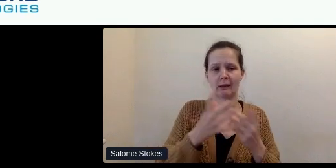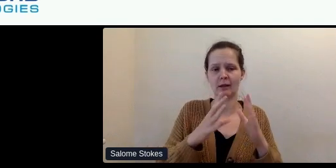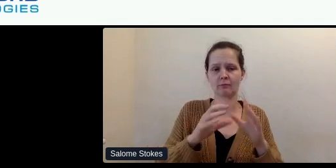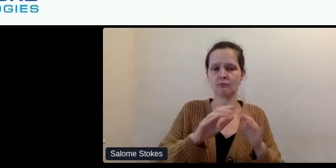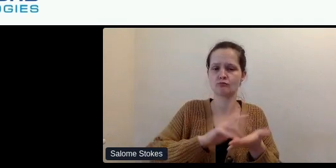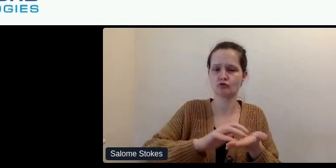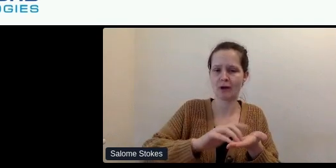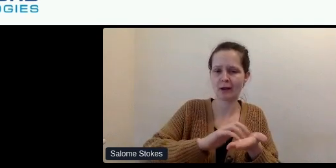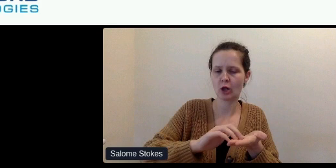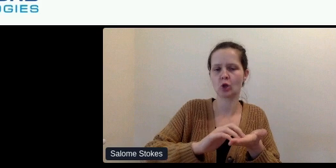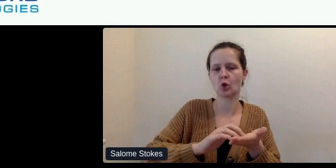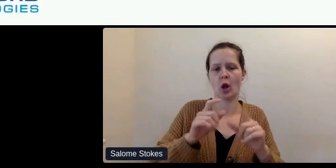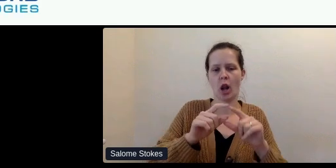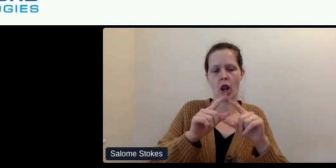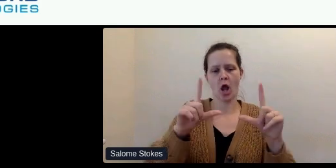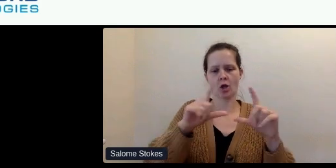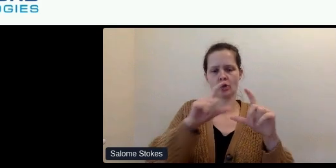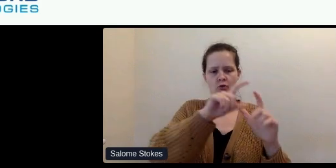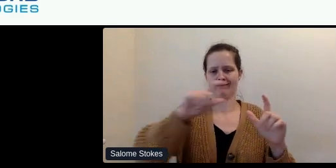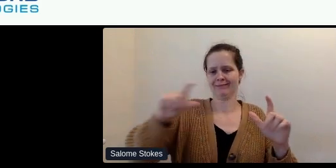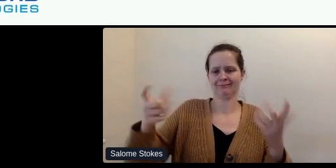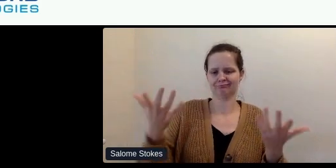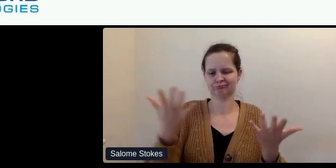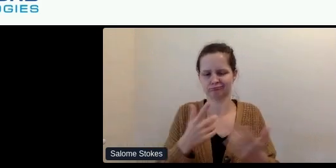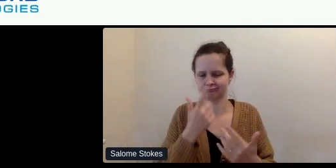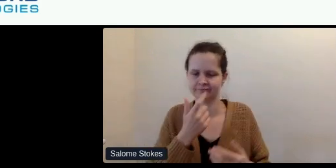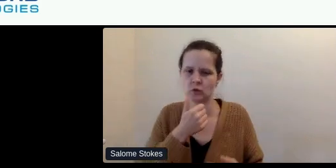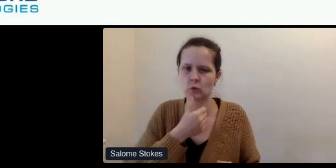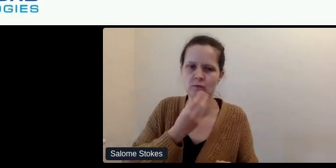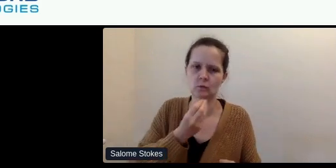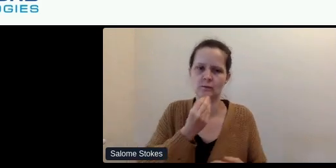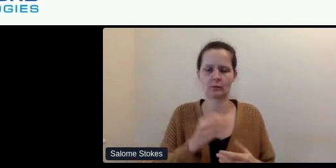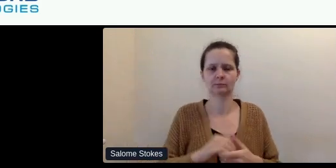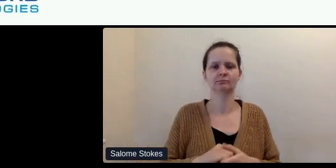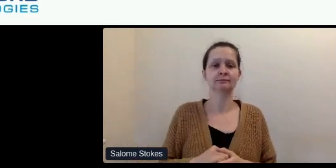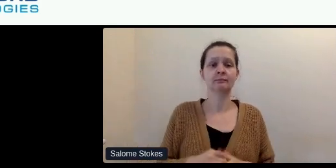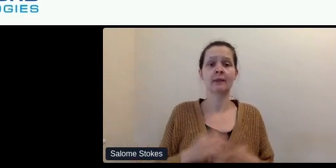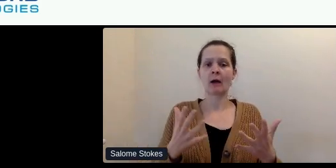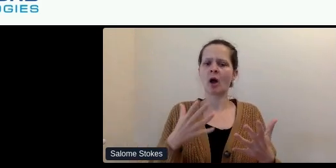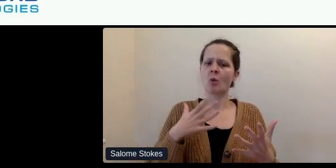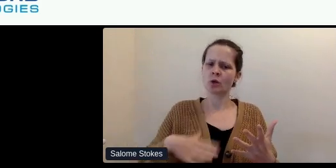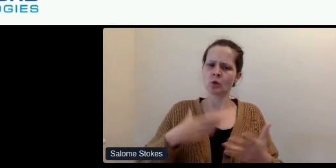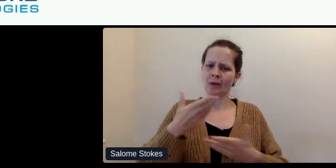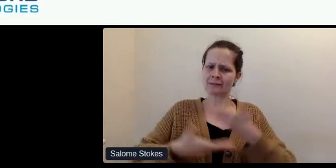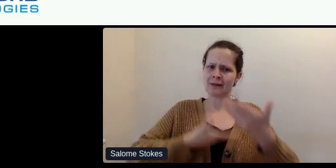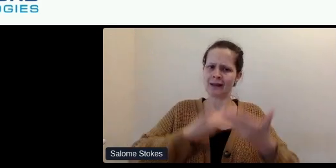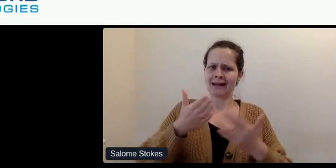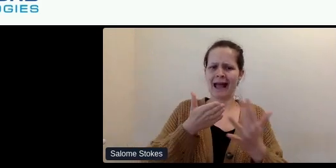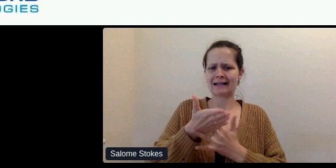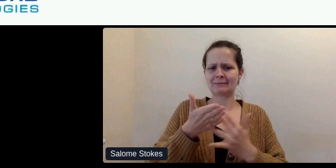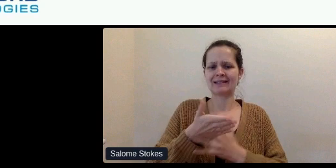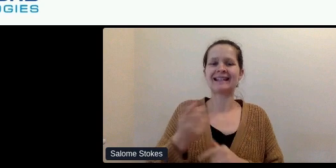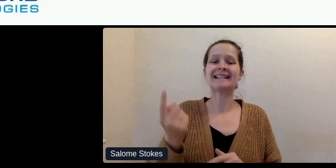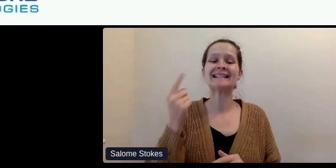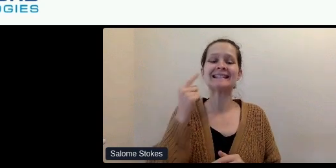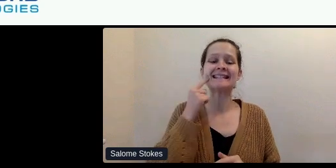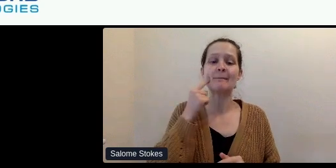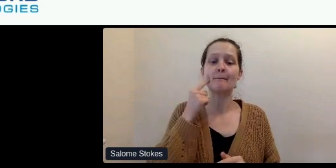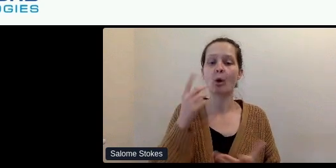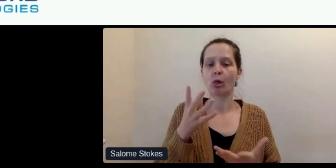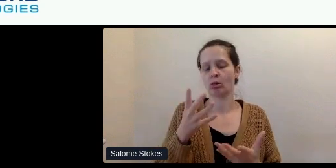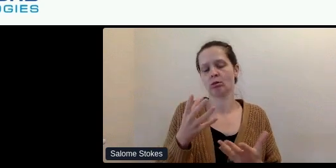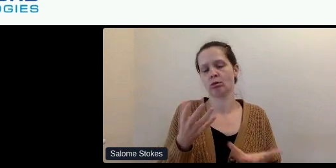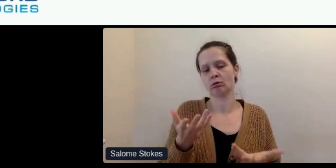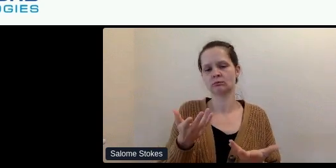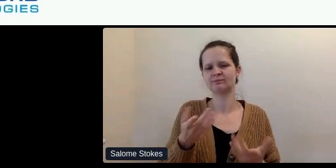Now, I said that I wanted to talk about accessibility, a simple solution for it, and that may have looked like quite a